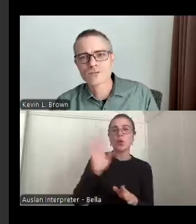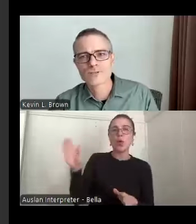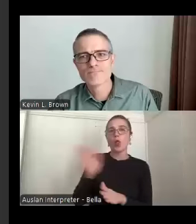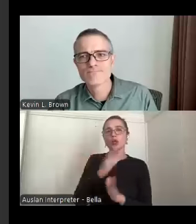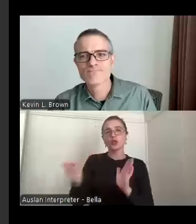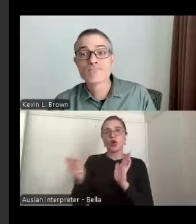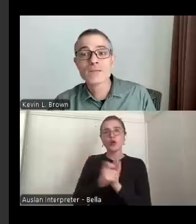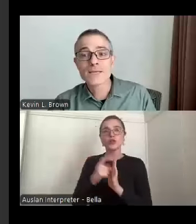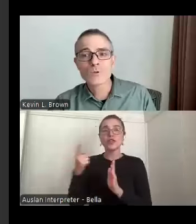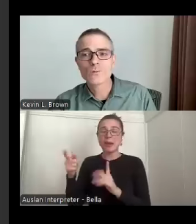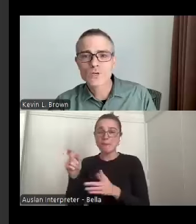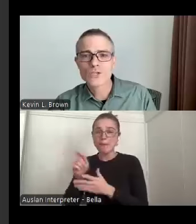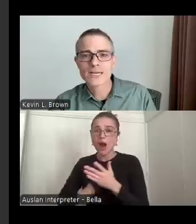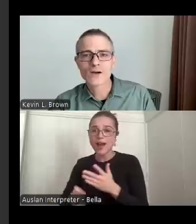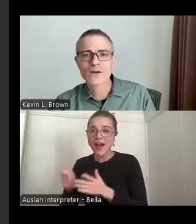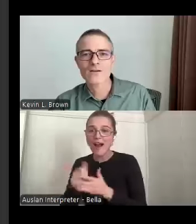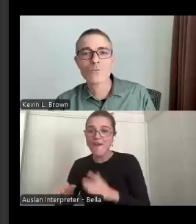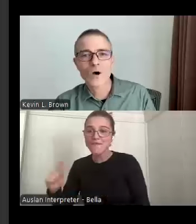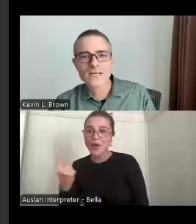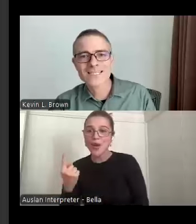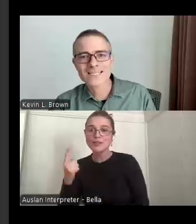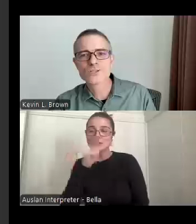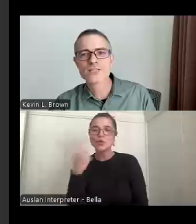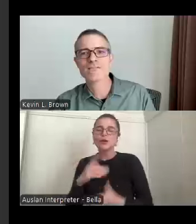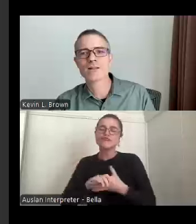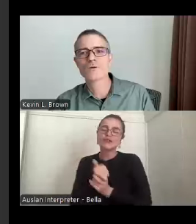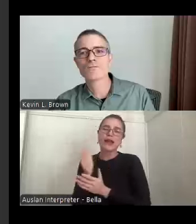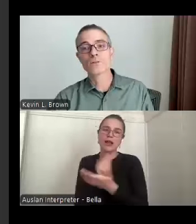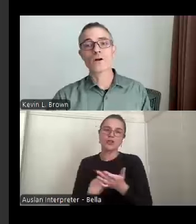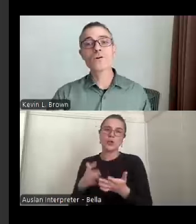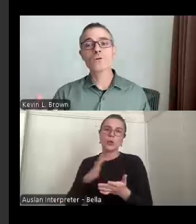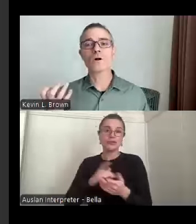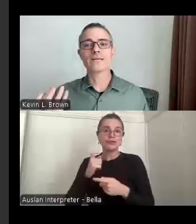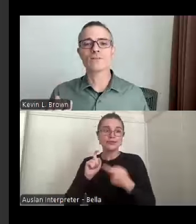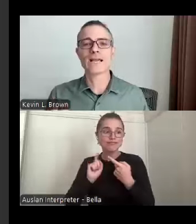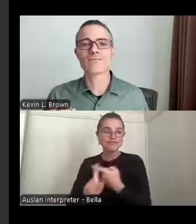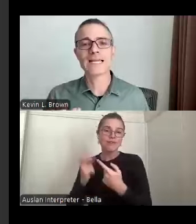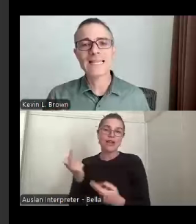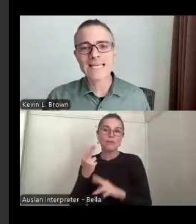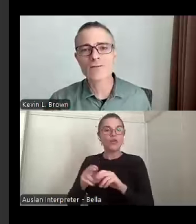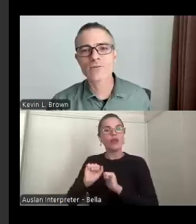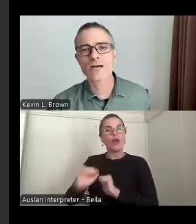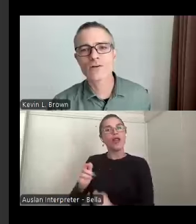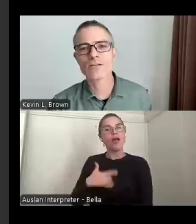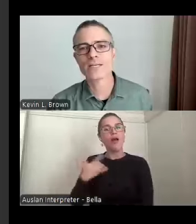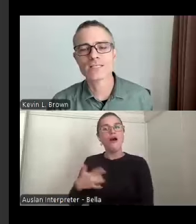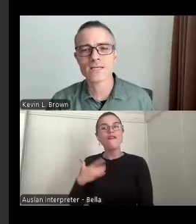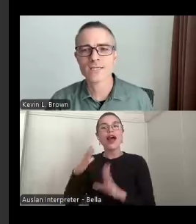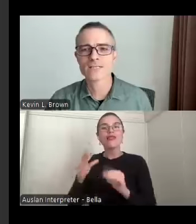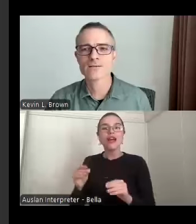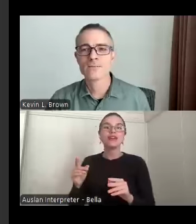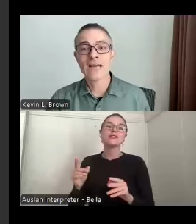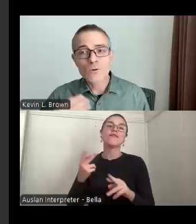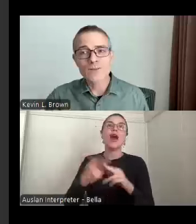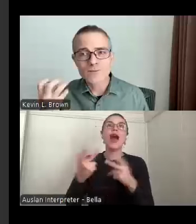buyers first. People who appreciate the art and want it to stay available for their own quality of life and then for the other good things it